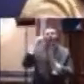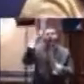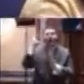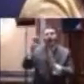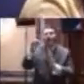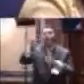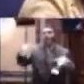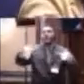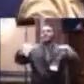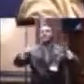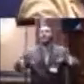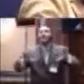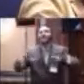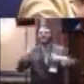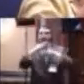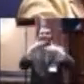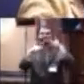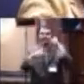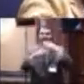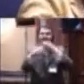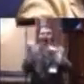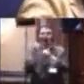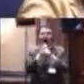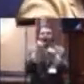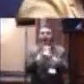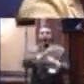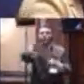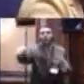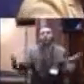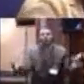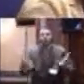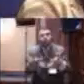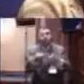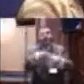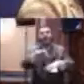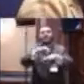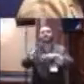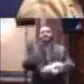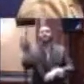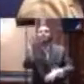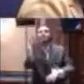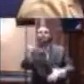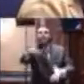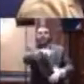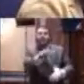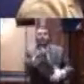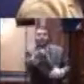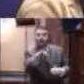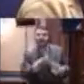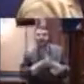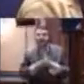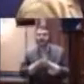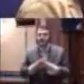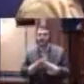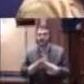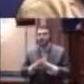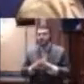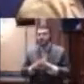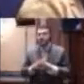participation process where once the broad principles were